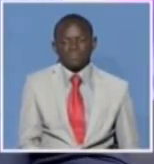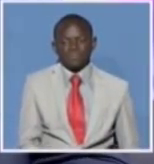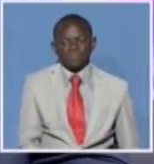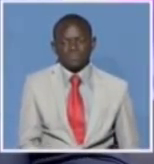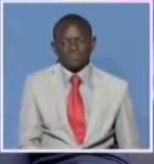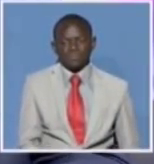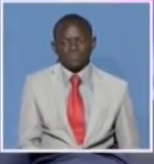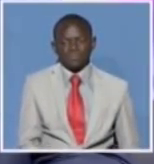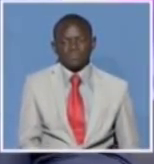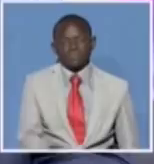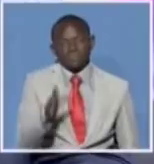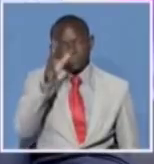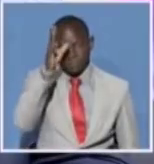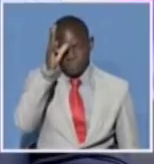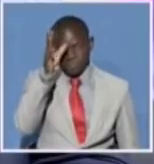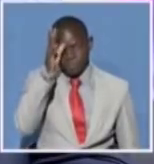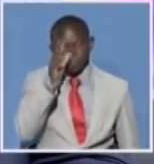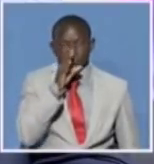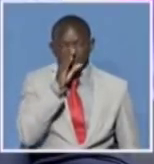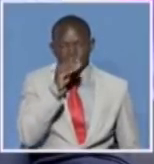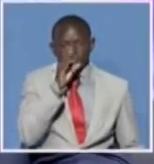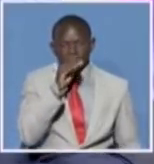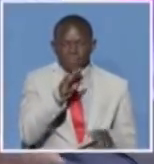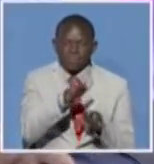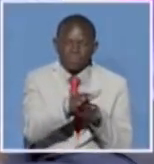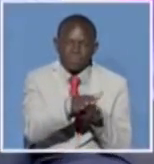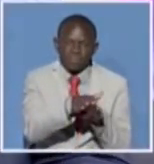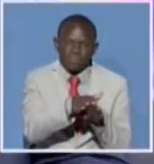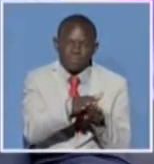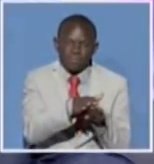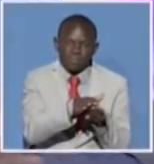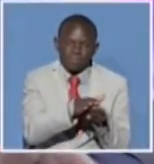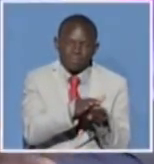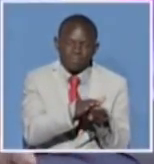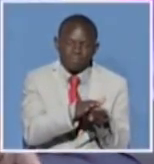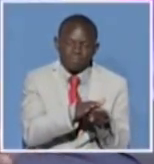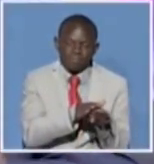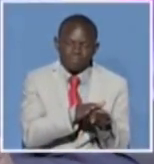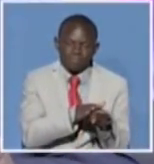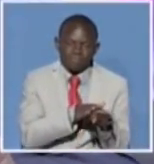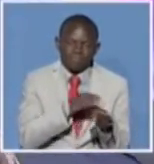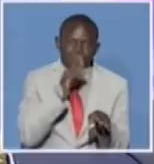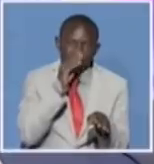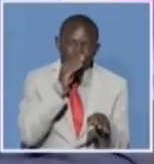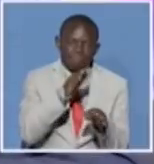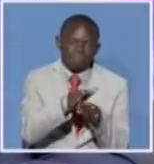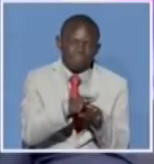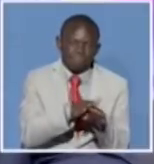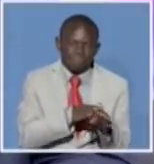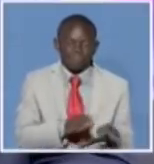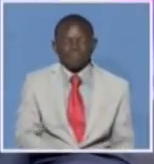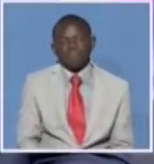we have an education system that emanates from early childhood education,